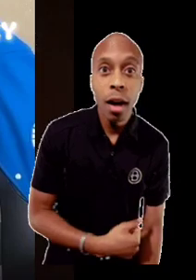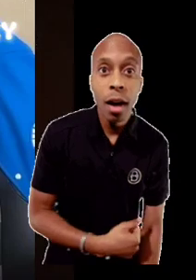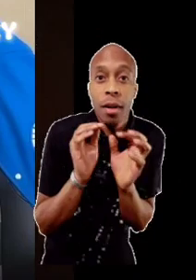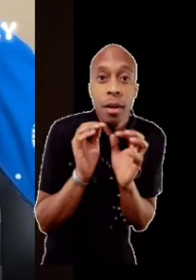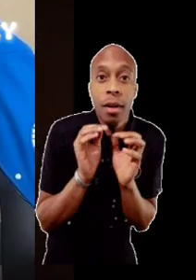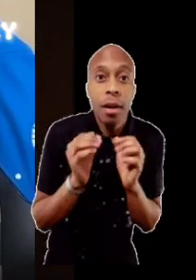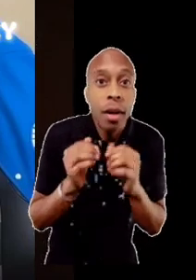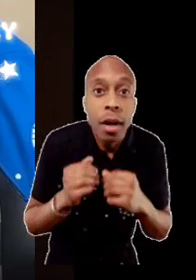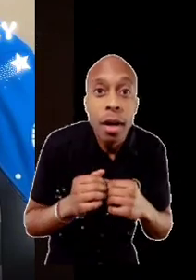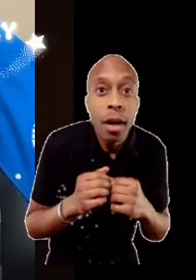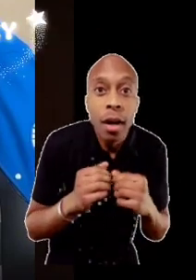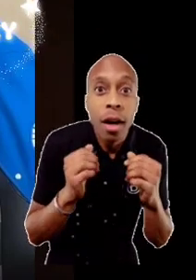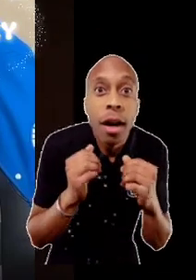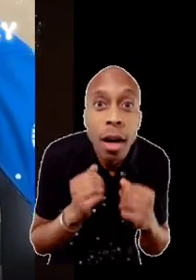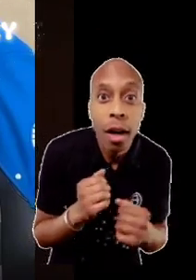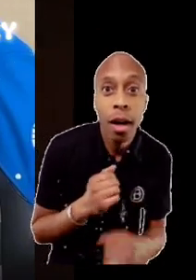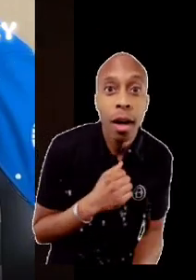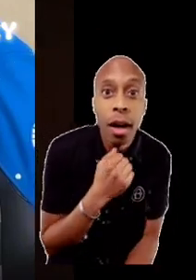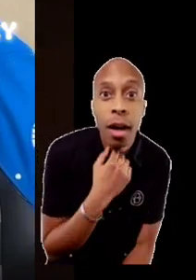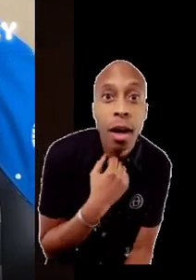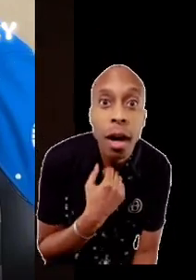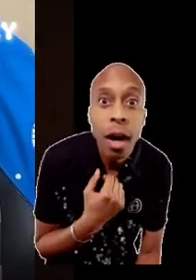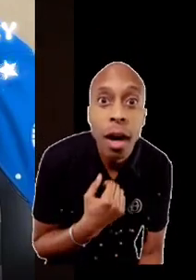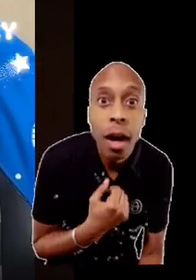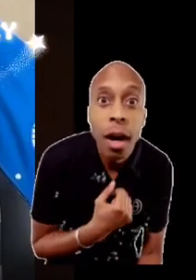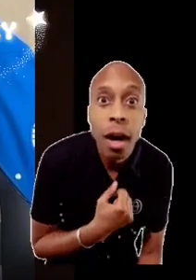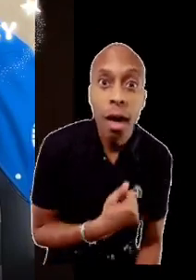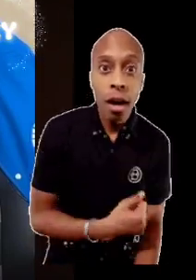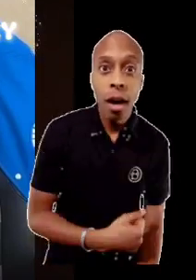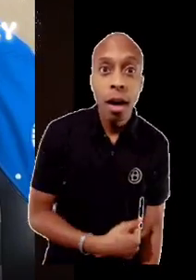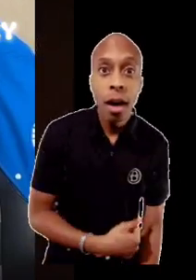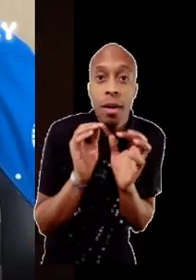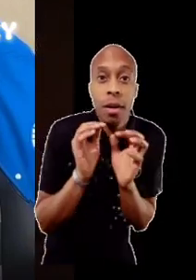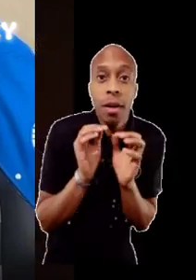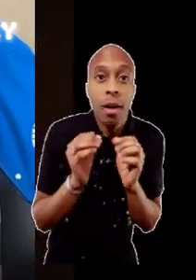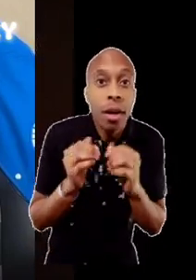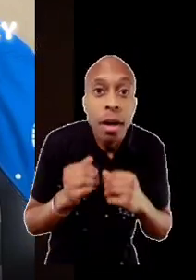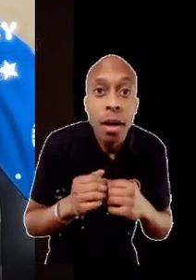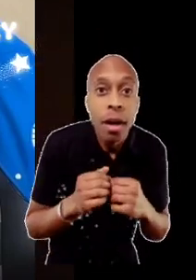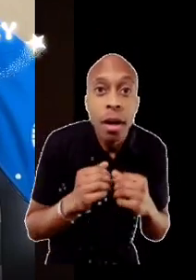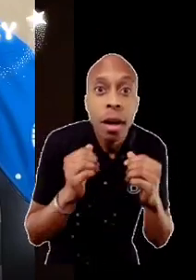serve. Madhouse production.